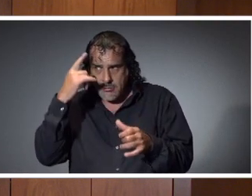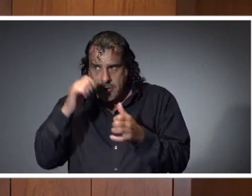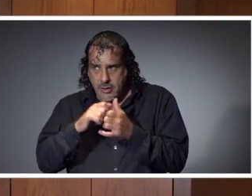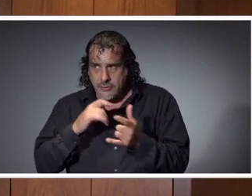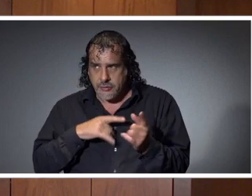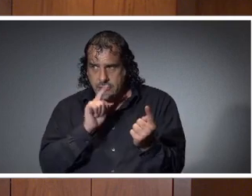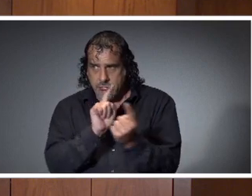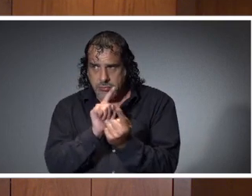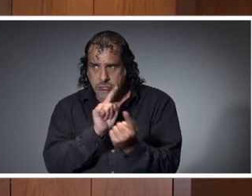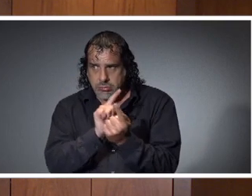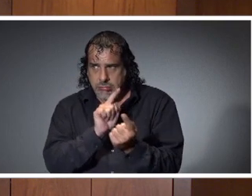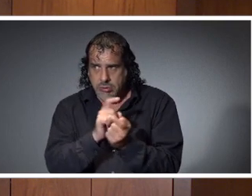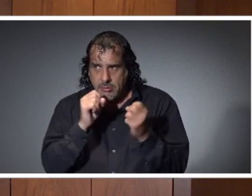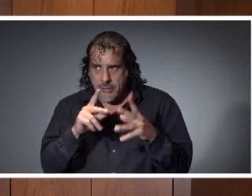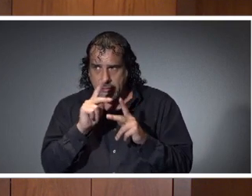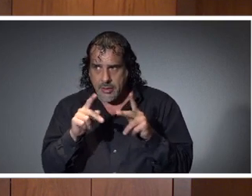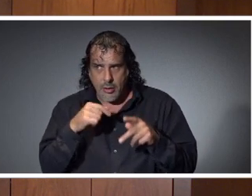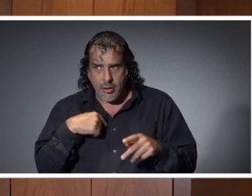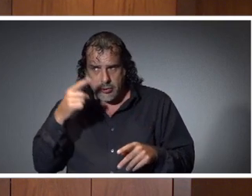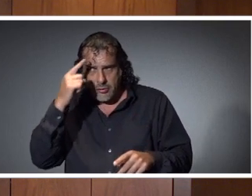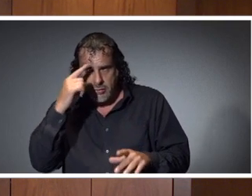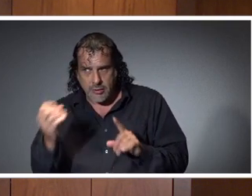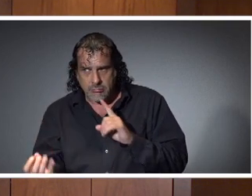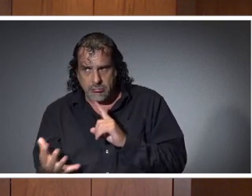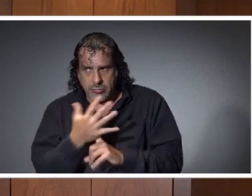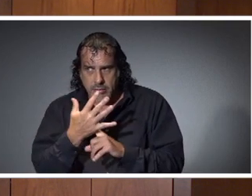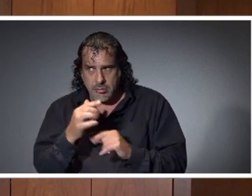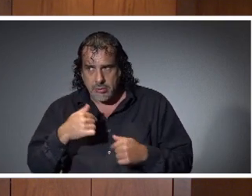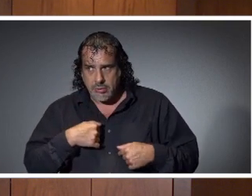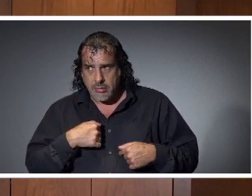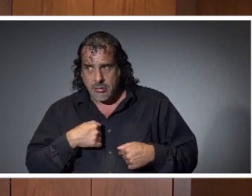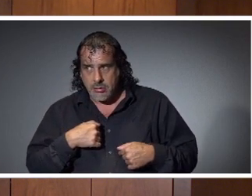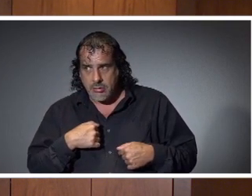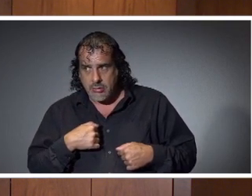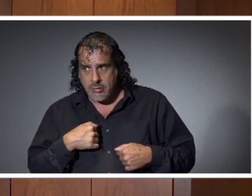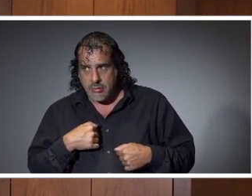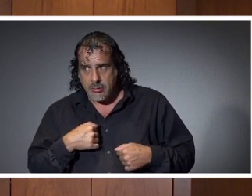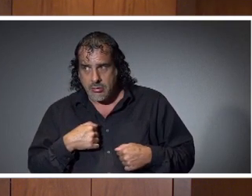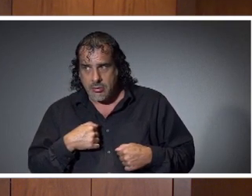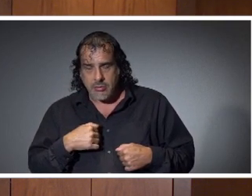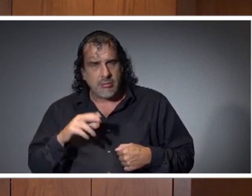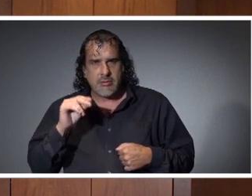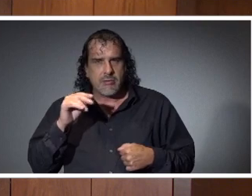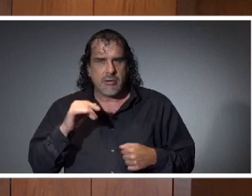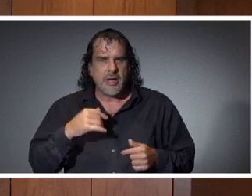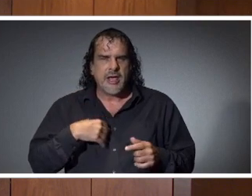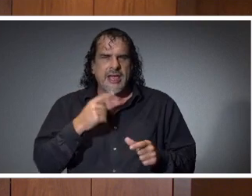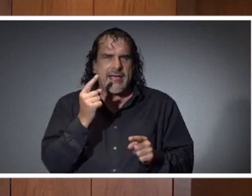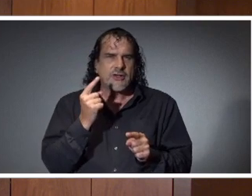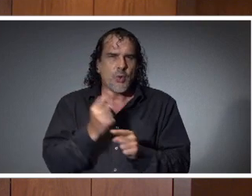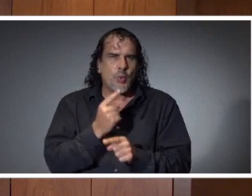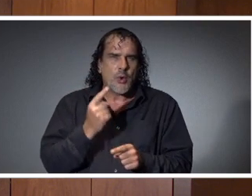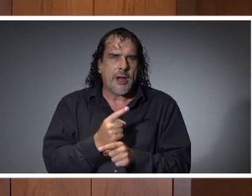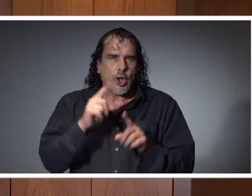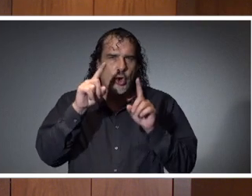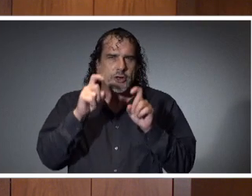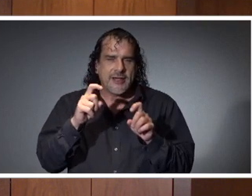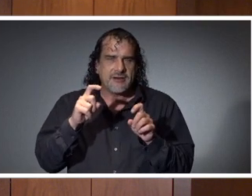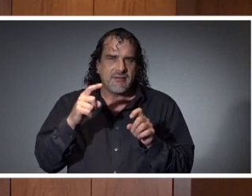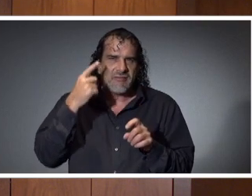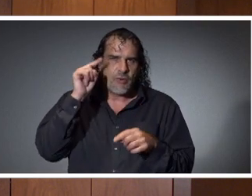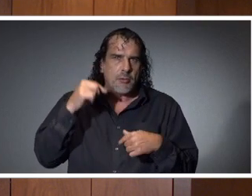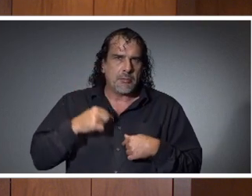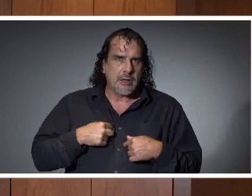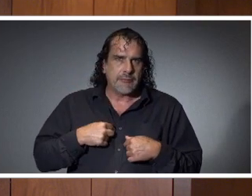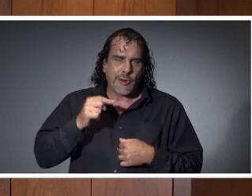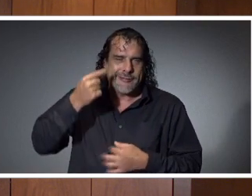you're coming in contact with, or do you believe you've had some recent exposures? No, it's a relatively regular testing regime.